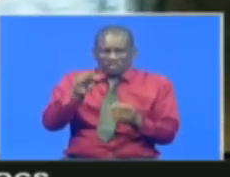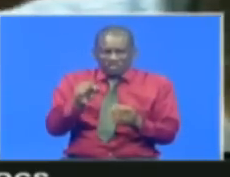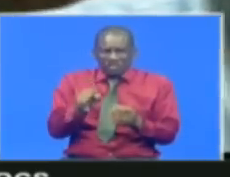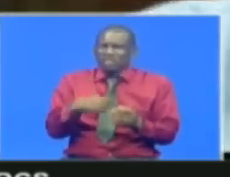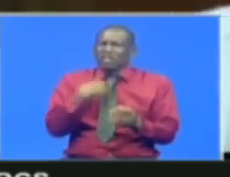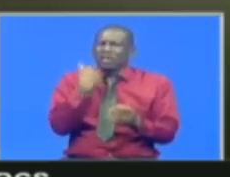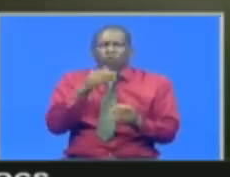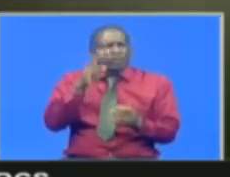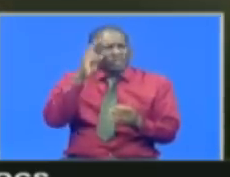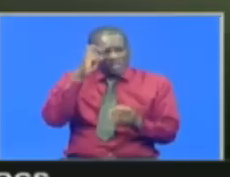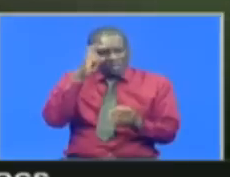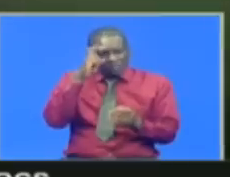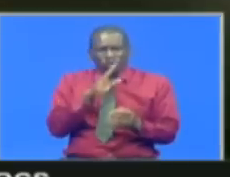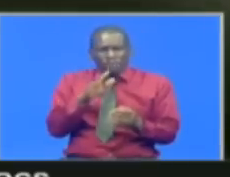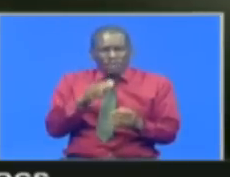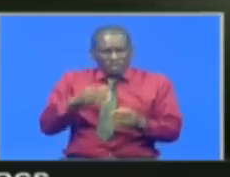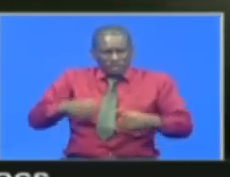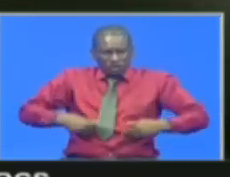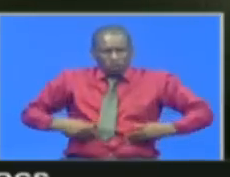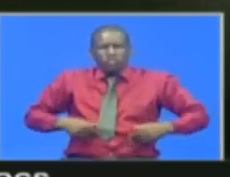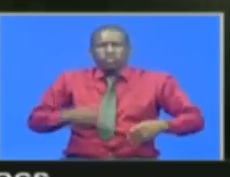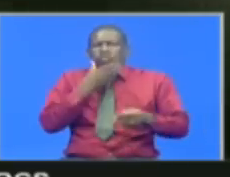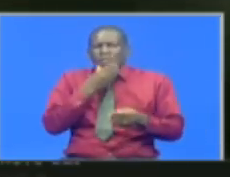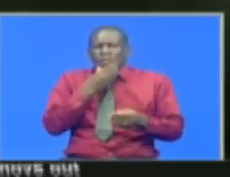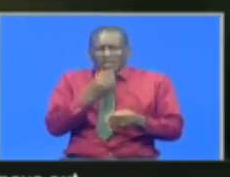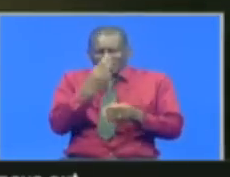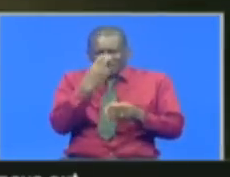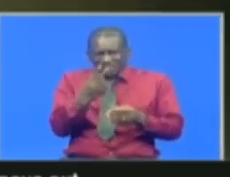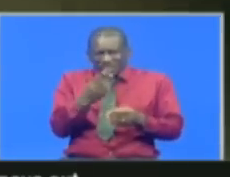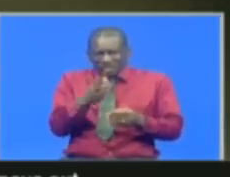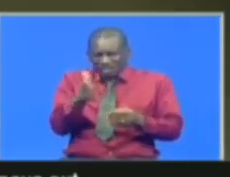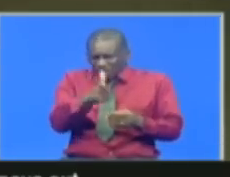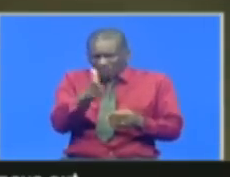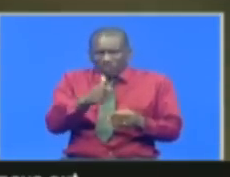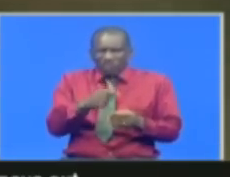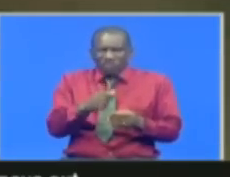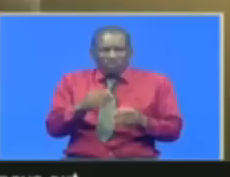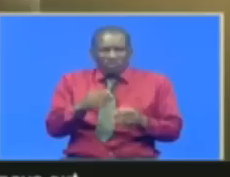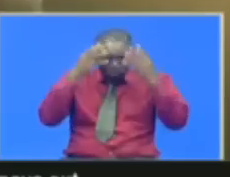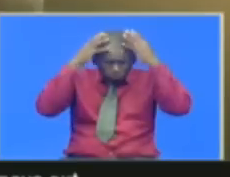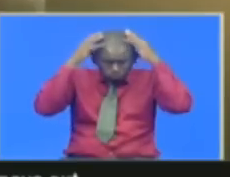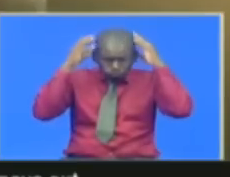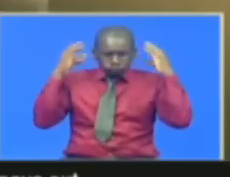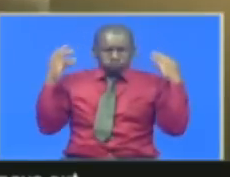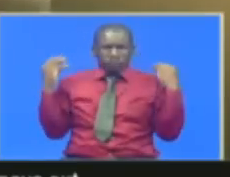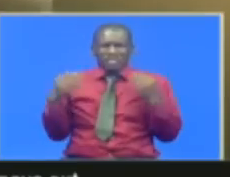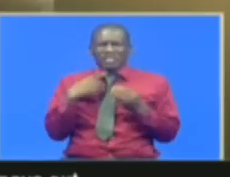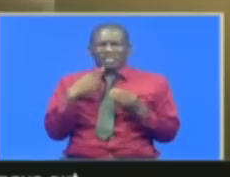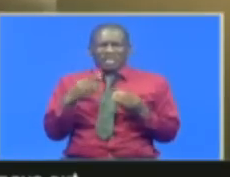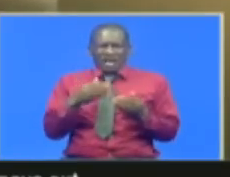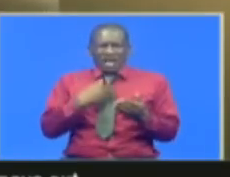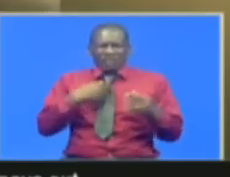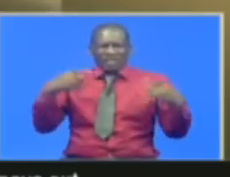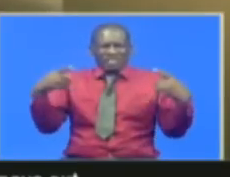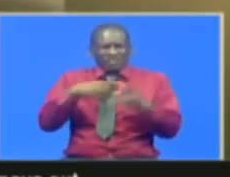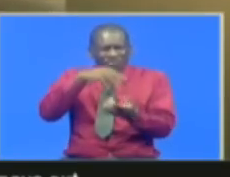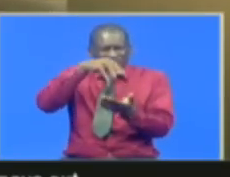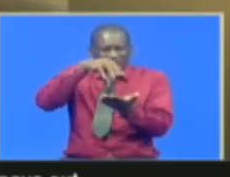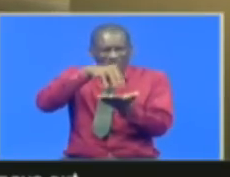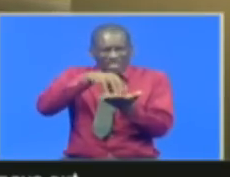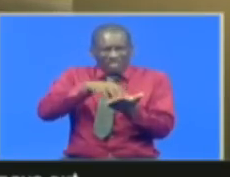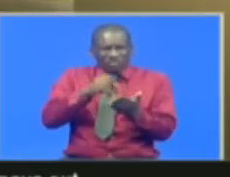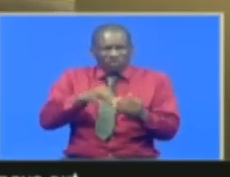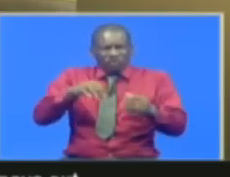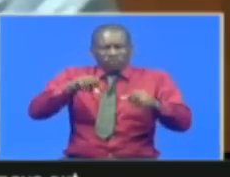is suspected to be the youthful man seen in the video in dreadlocks, denied a separate count of damaging